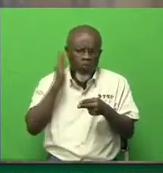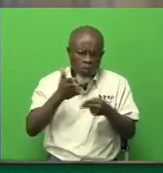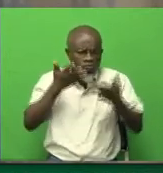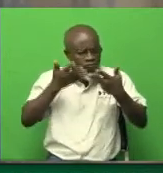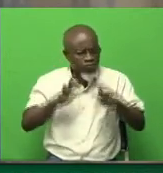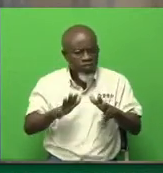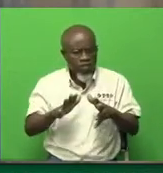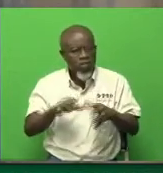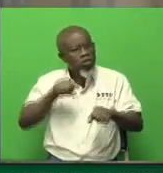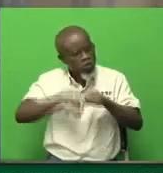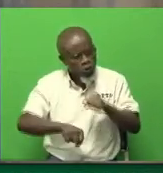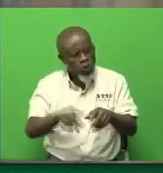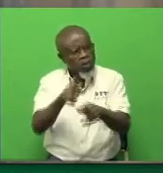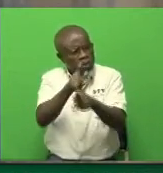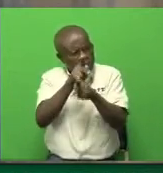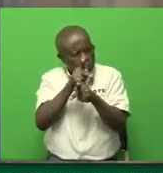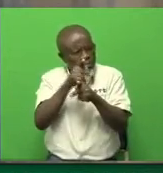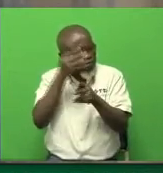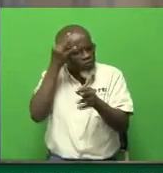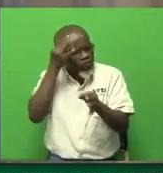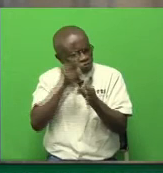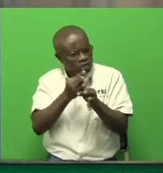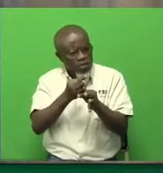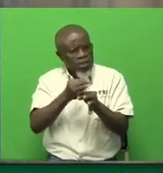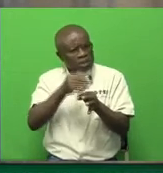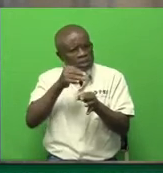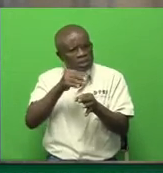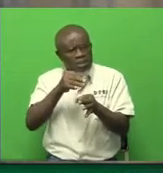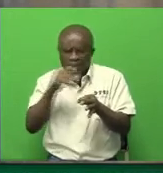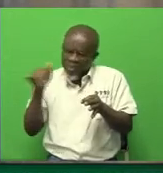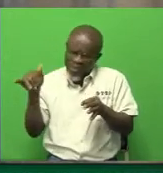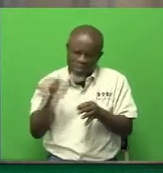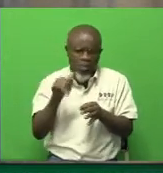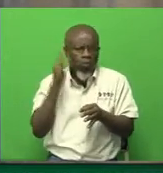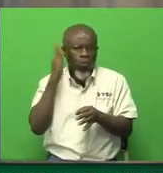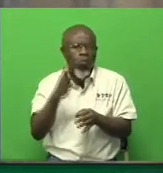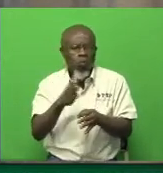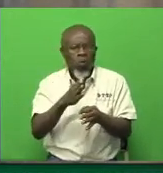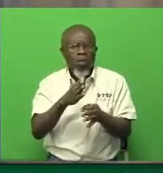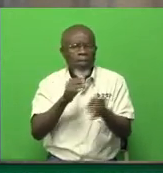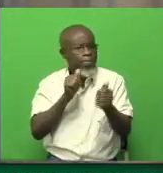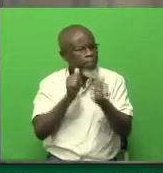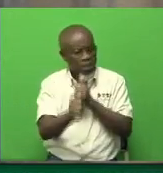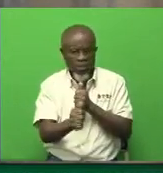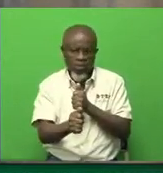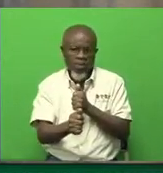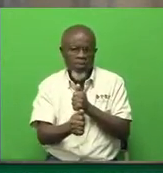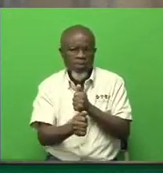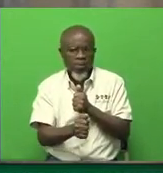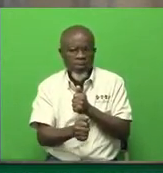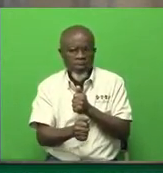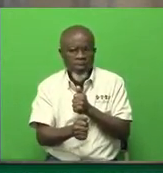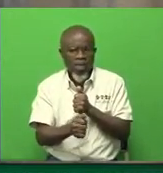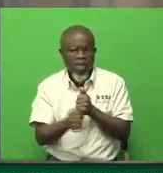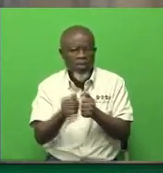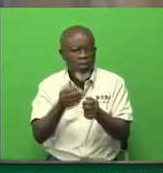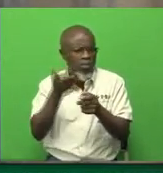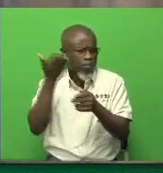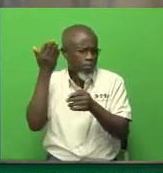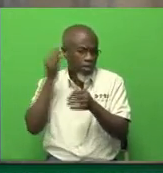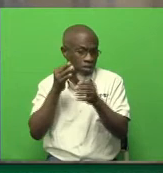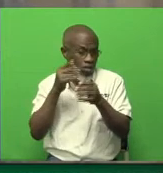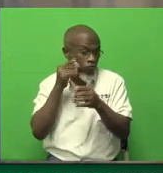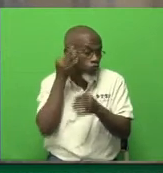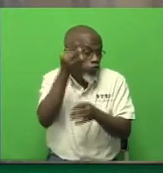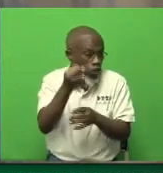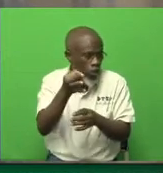have faith this too shall pass soon these seven years be nothing more than a bad memory we will